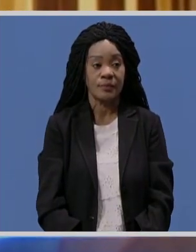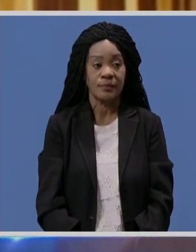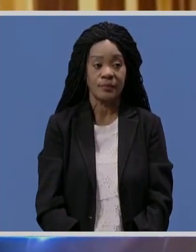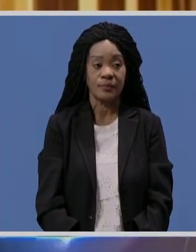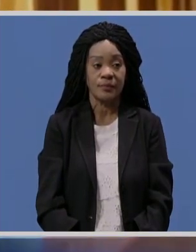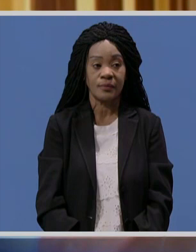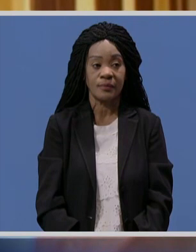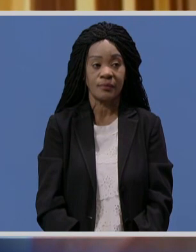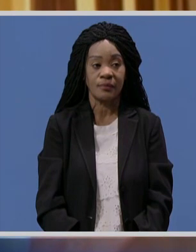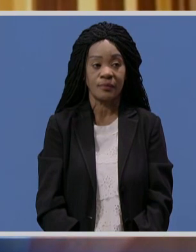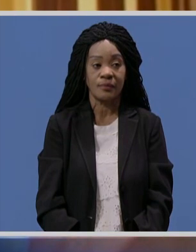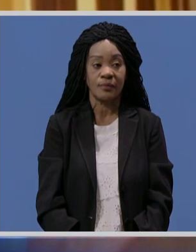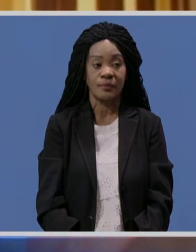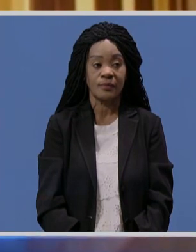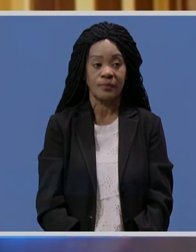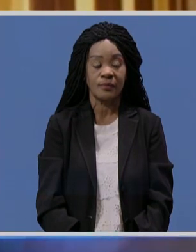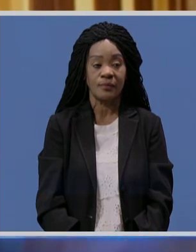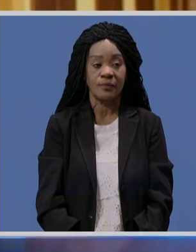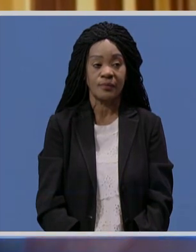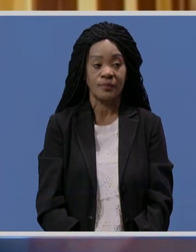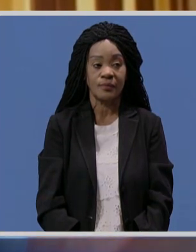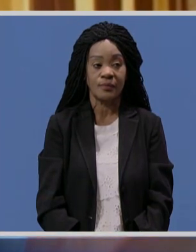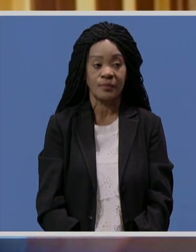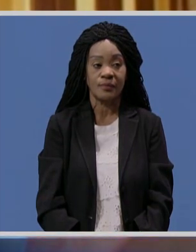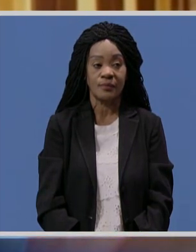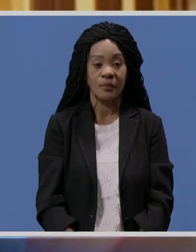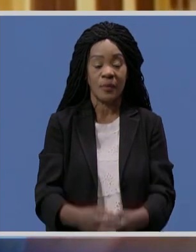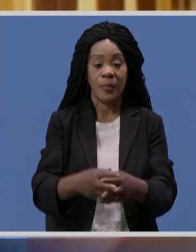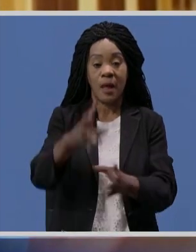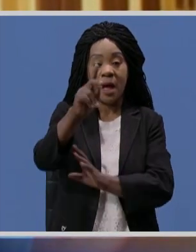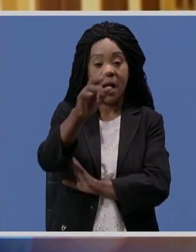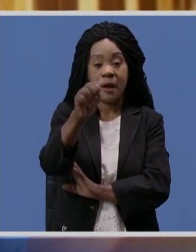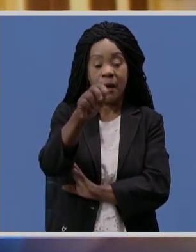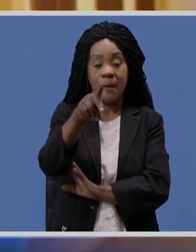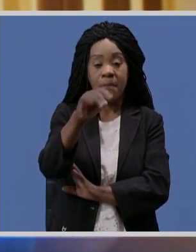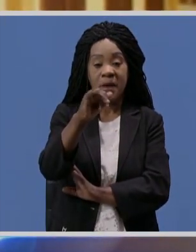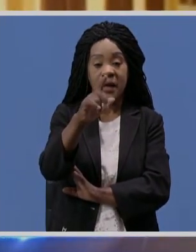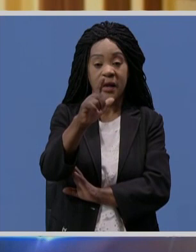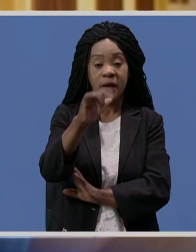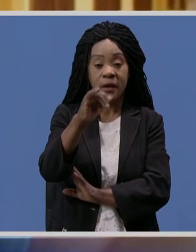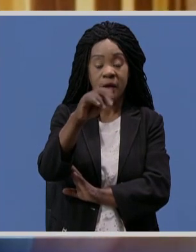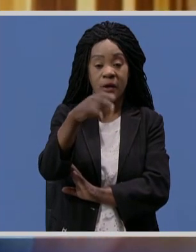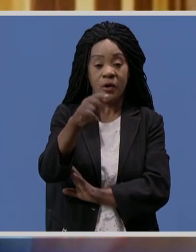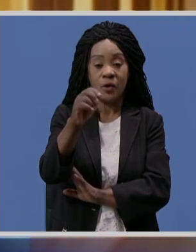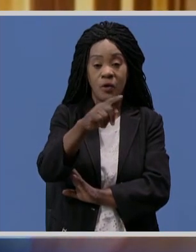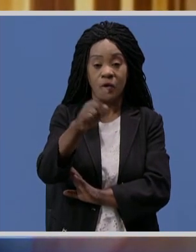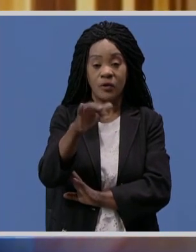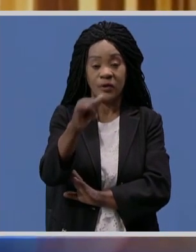when these both cars were descending on the hill of Kapilingozi. So the small truck